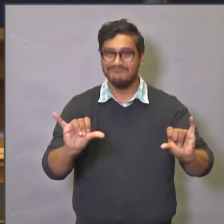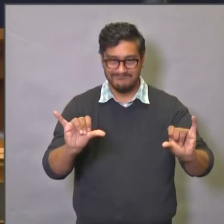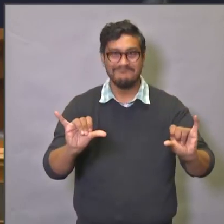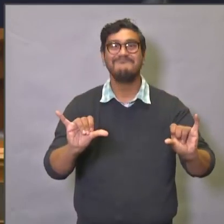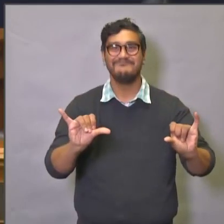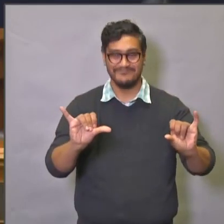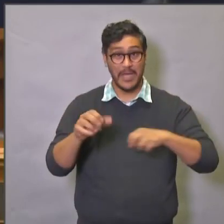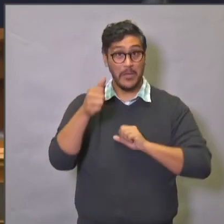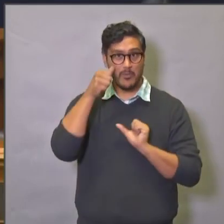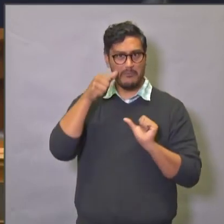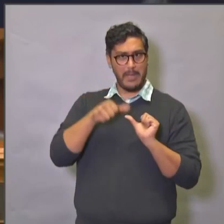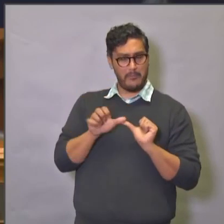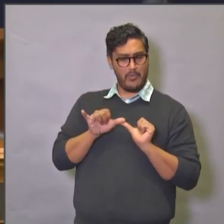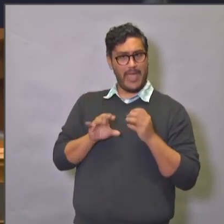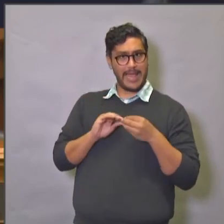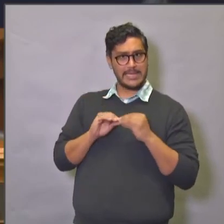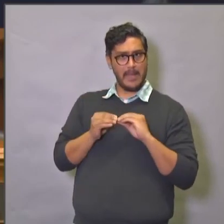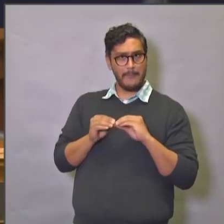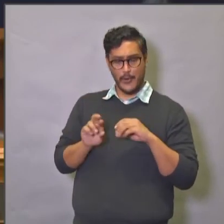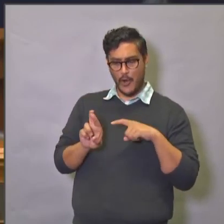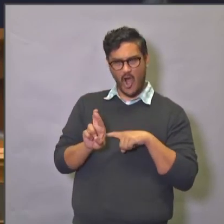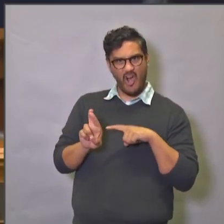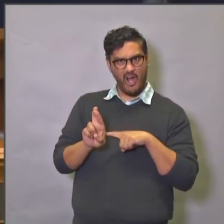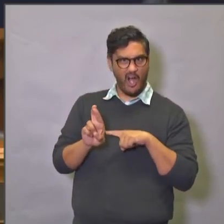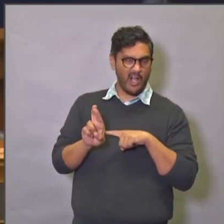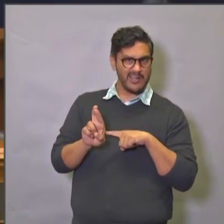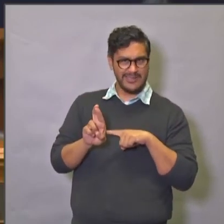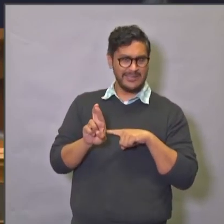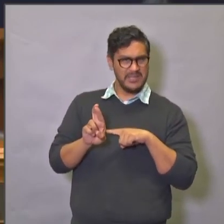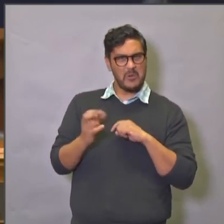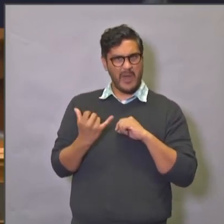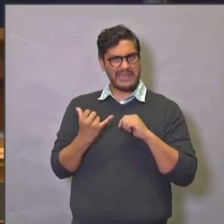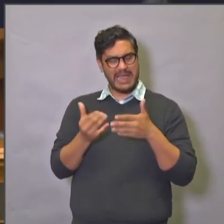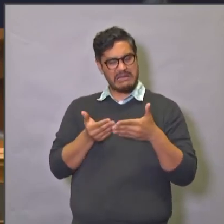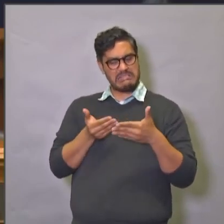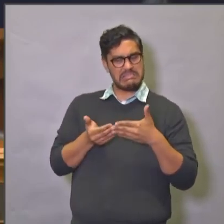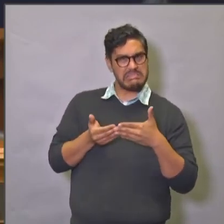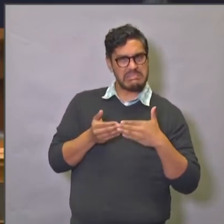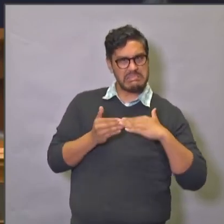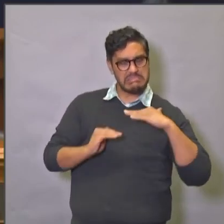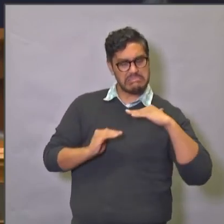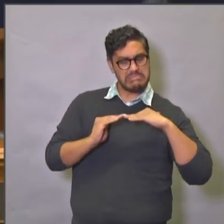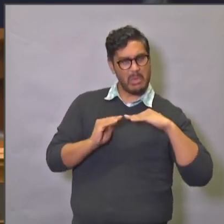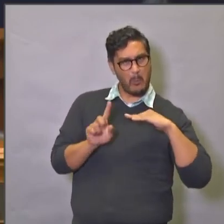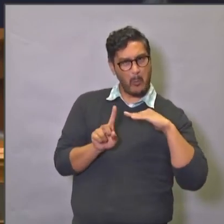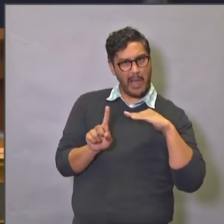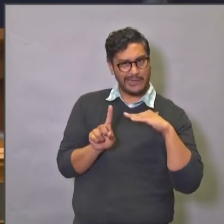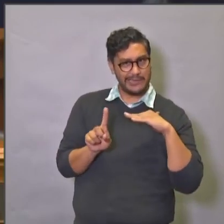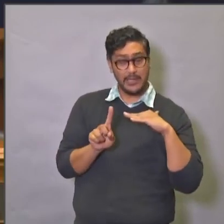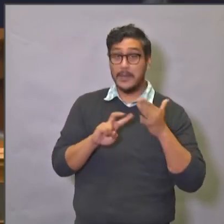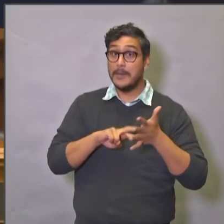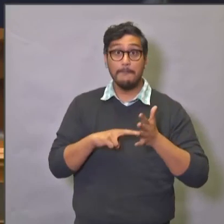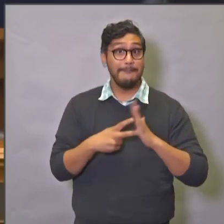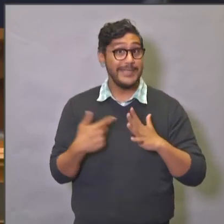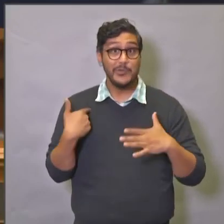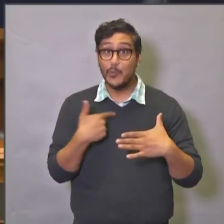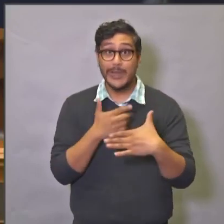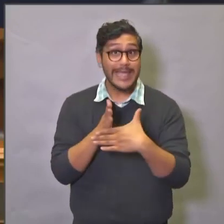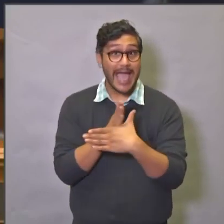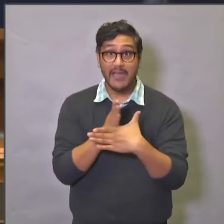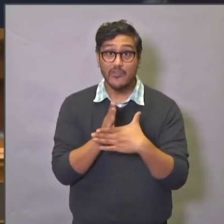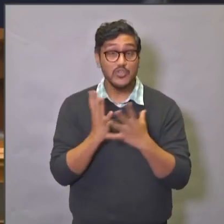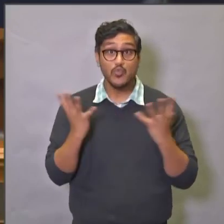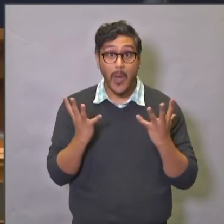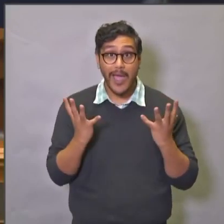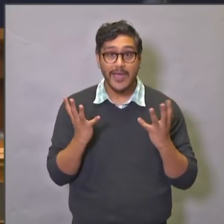intervals really mean that R naught is at about 1, which means that we're still on average infecting at least one